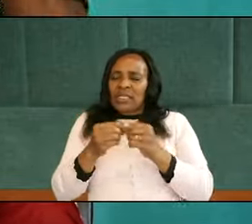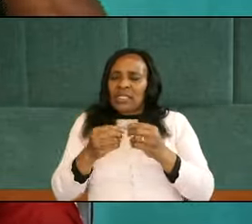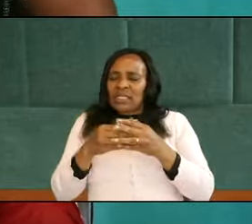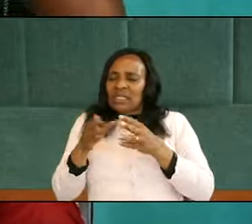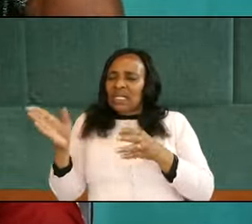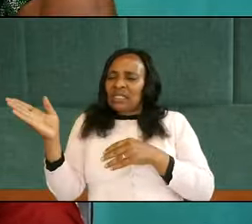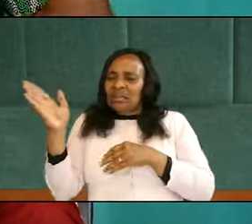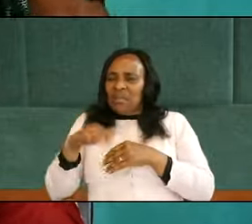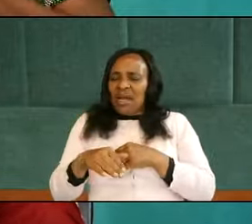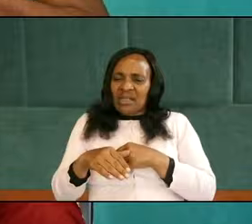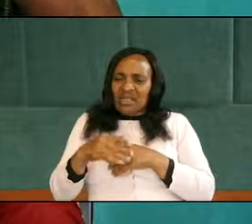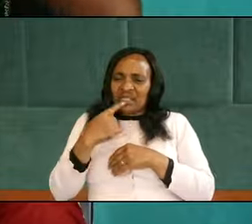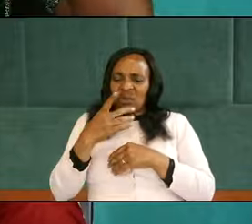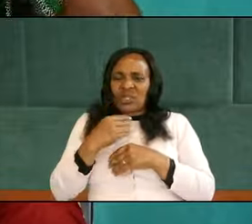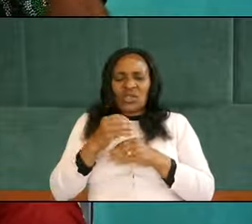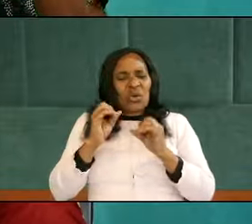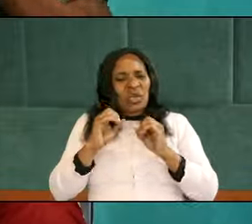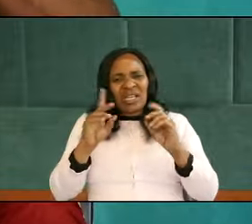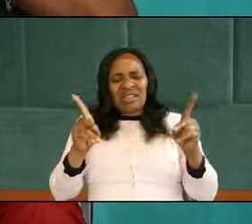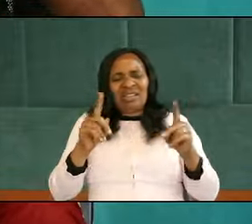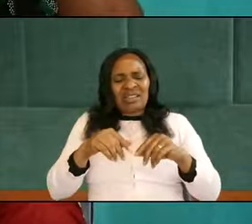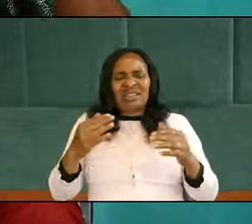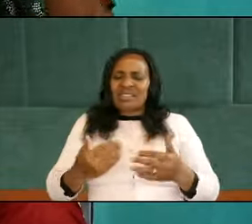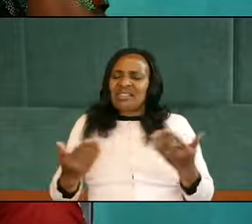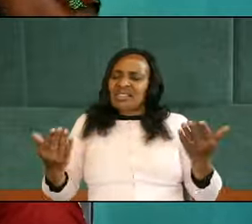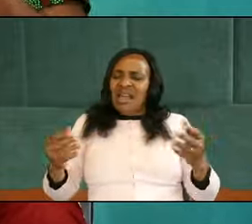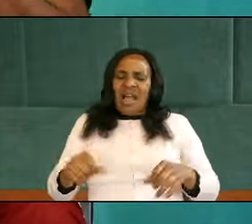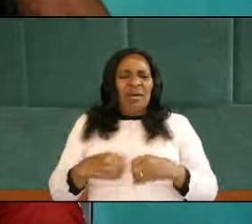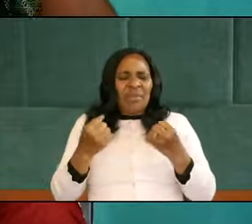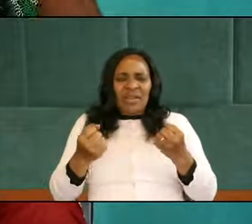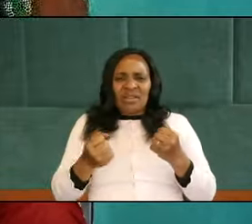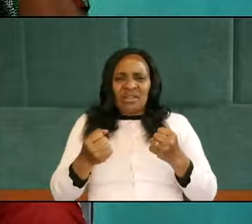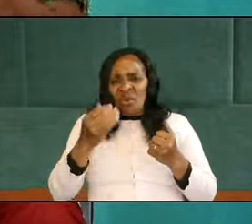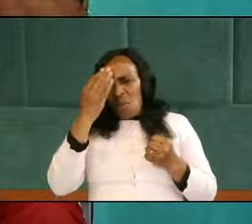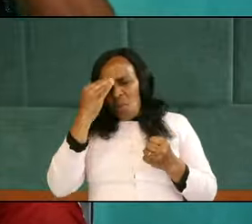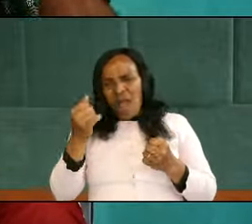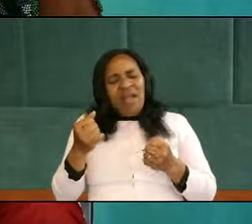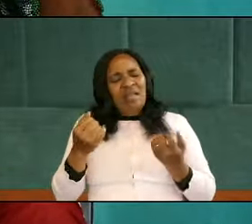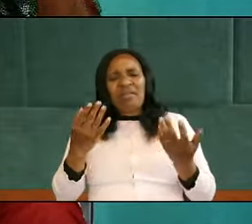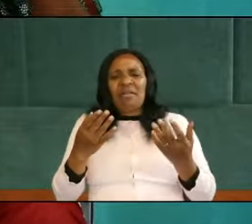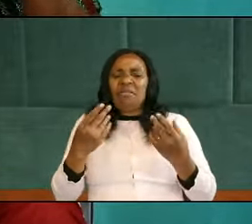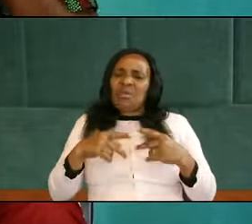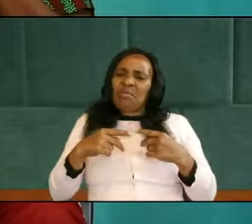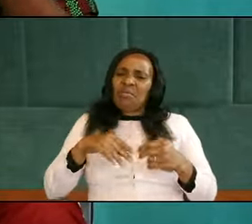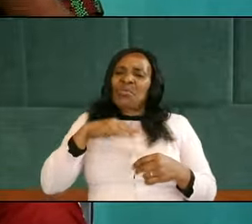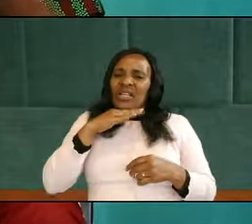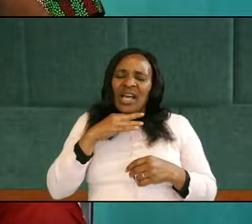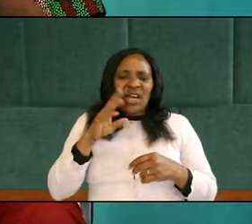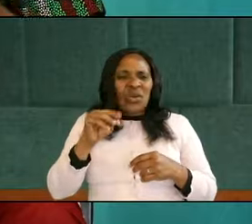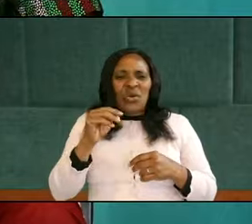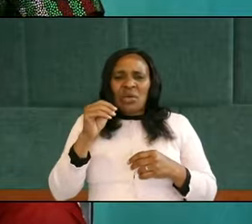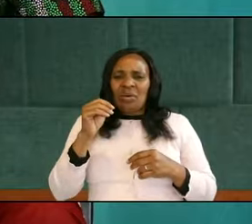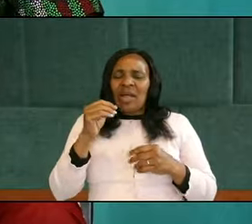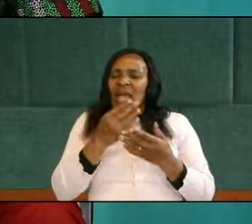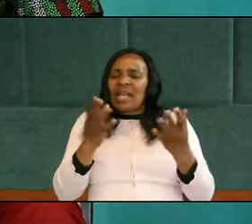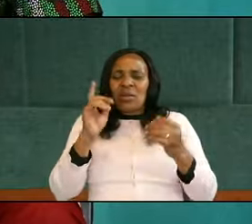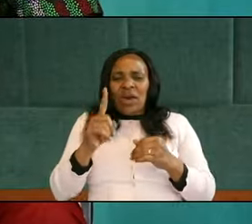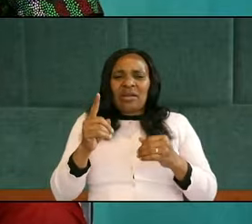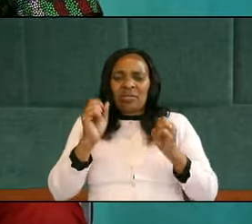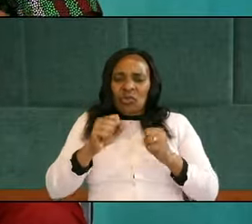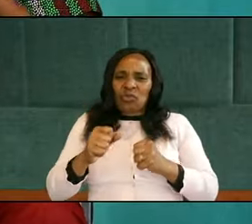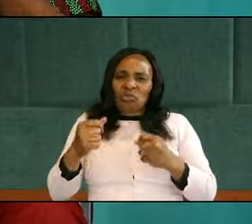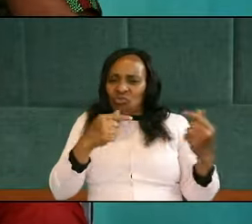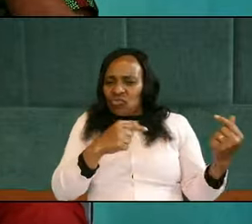like, Nisawa too. See, these things happen. Yeah. Why are you fretting? People die. Anyone can be killed in battle. Anyone can be